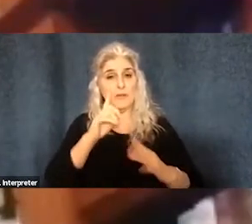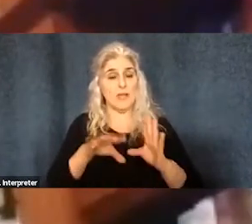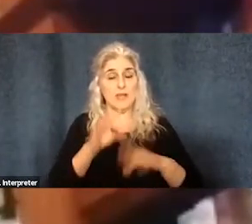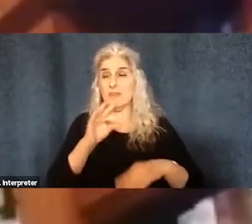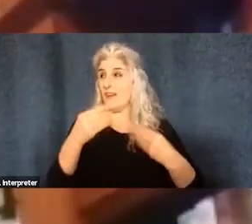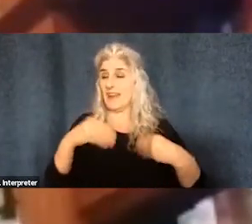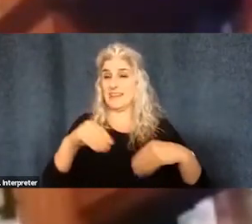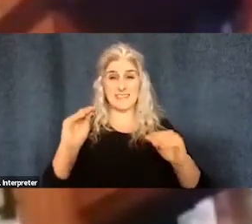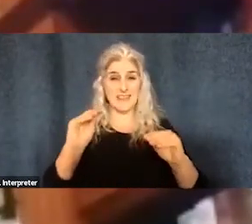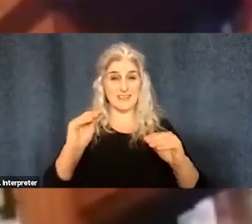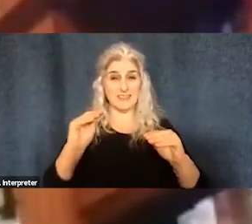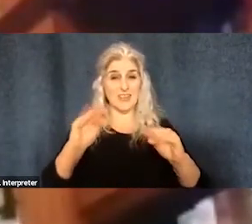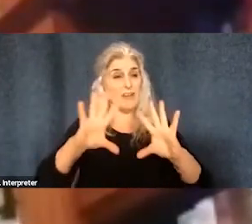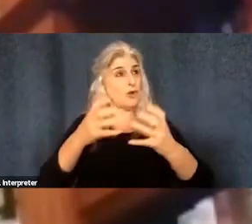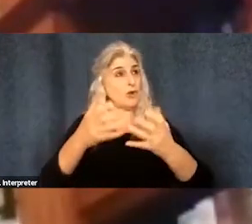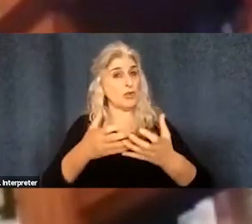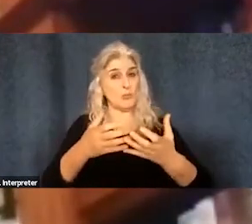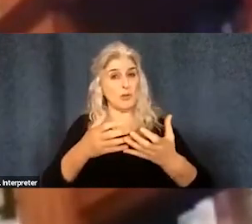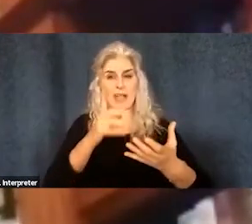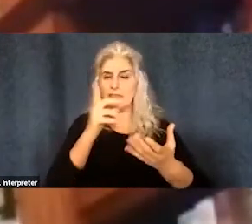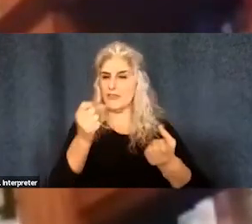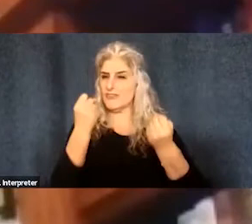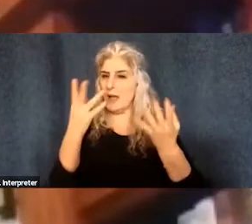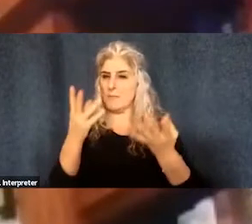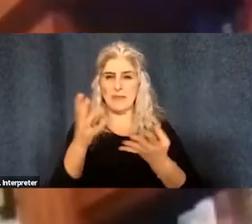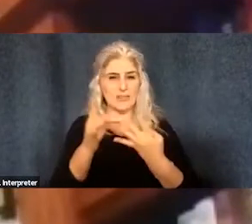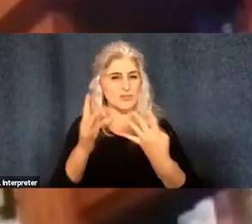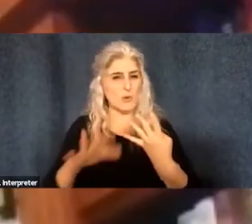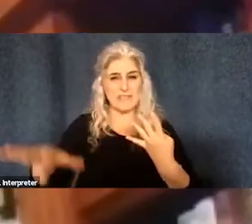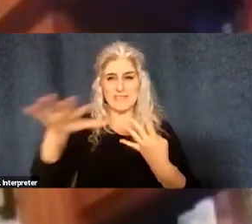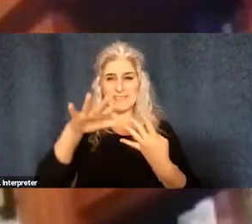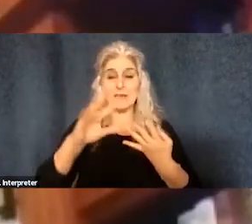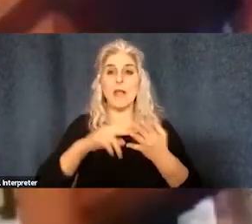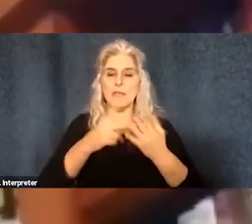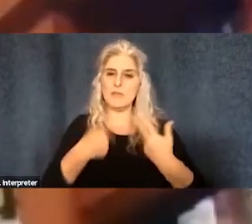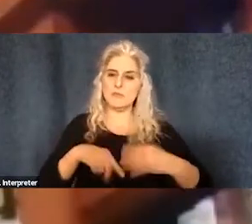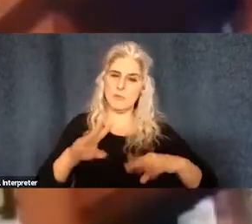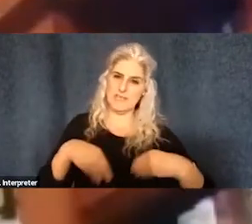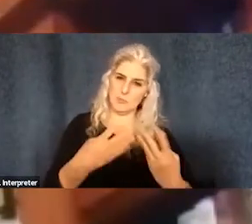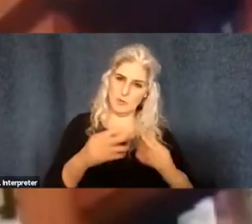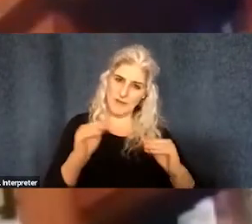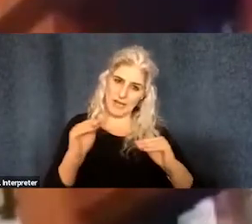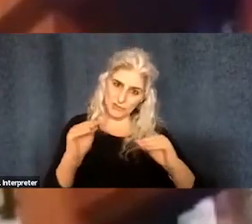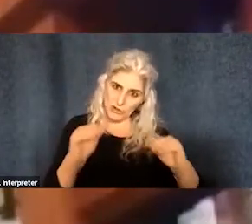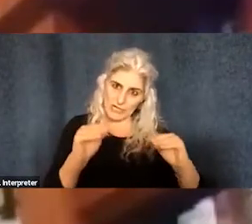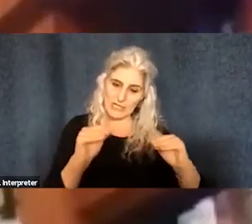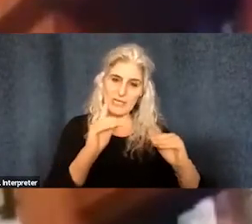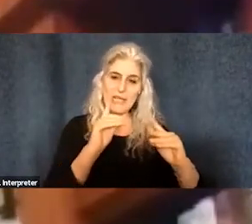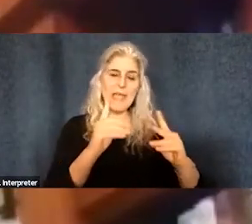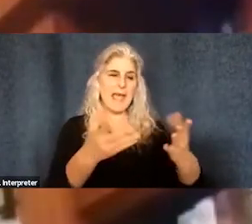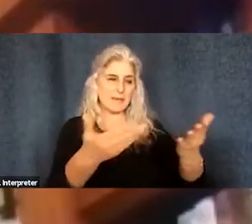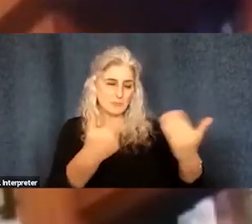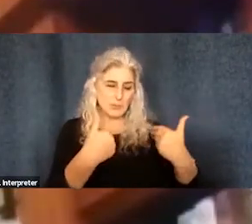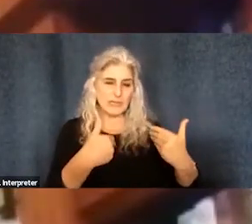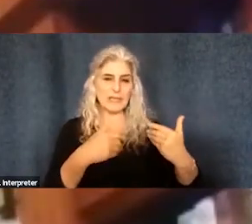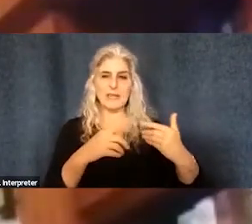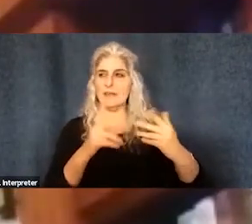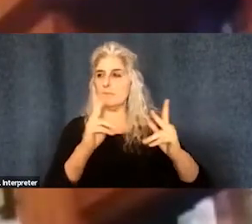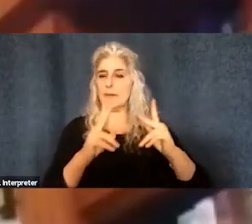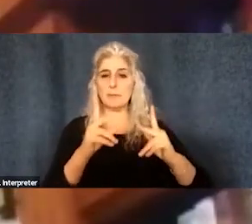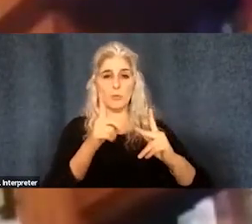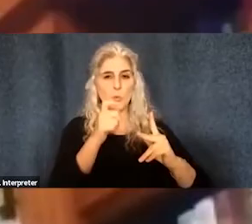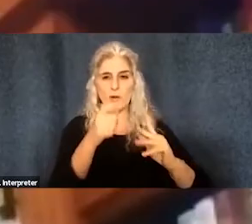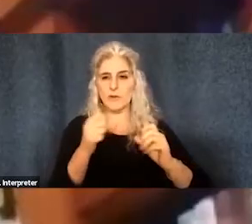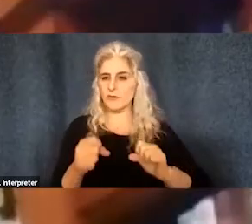There aren't too many out there. We need to really train and bring underrepresented groups and women up the corporate